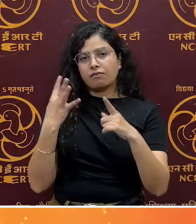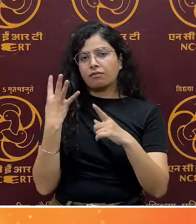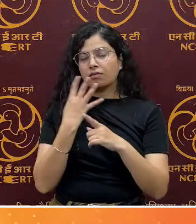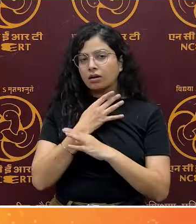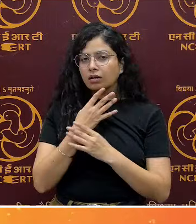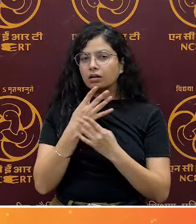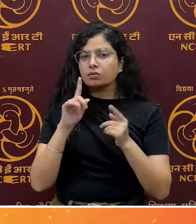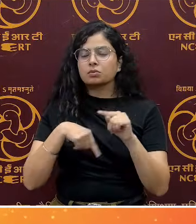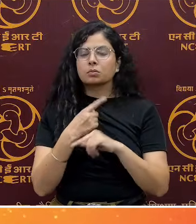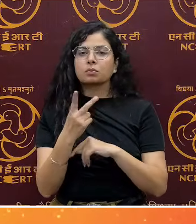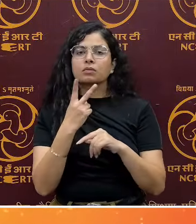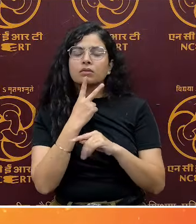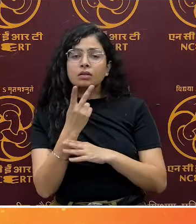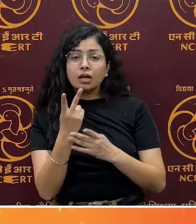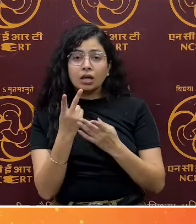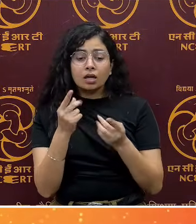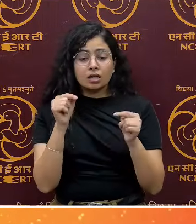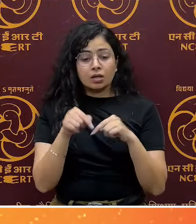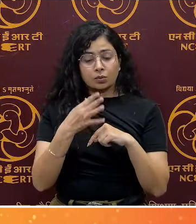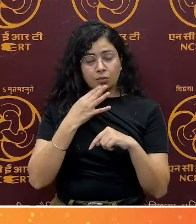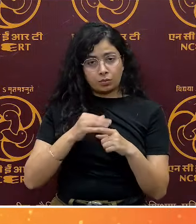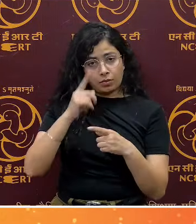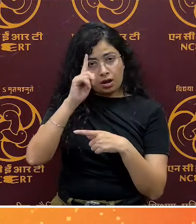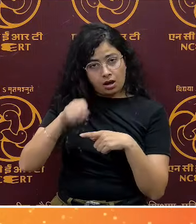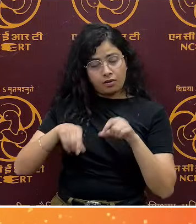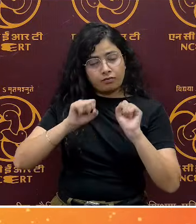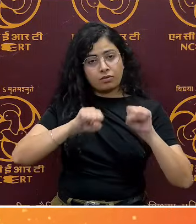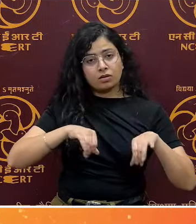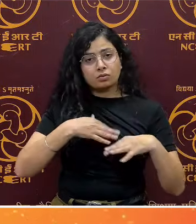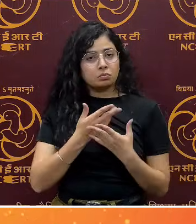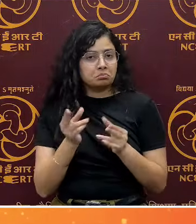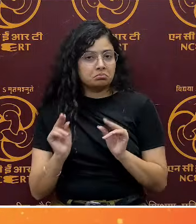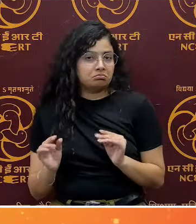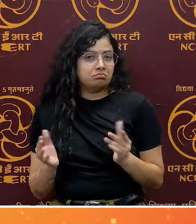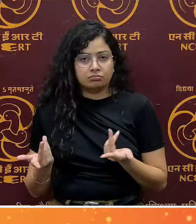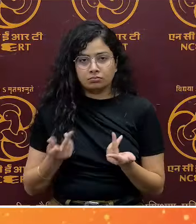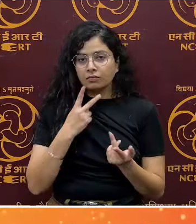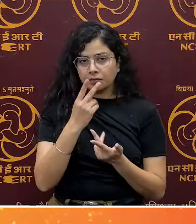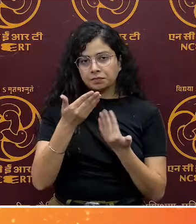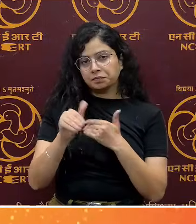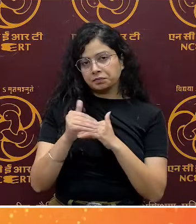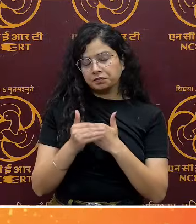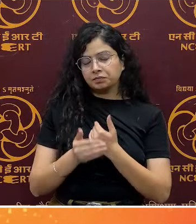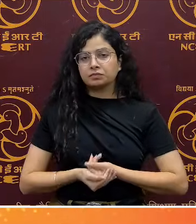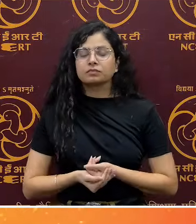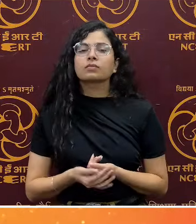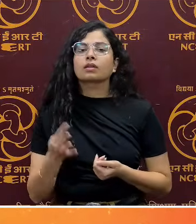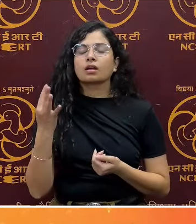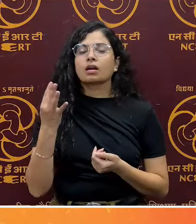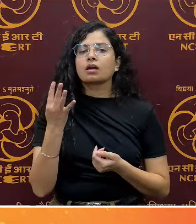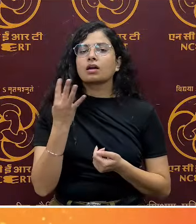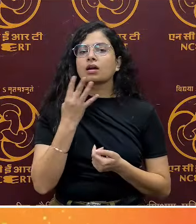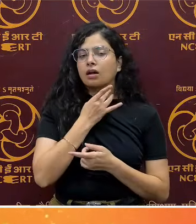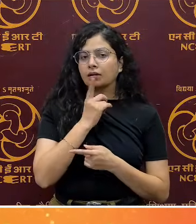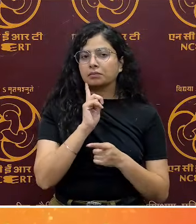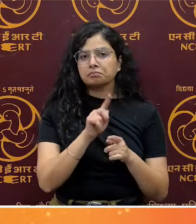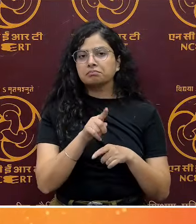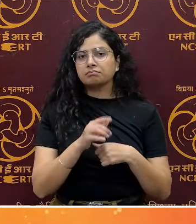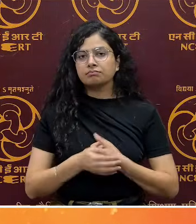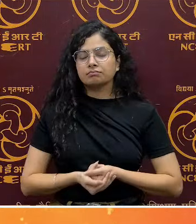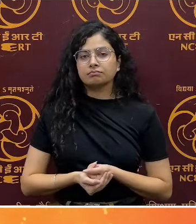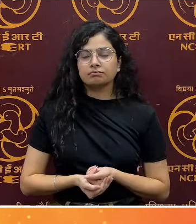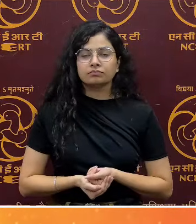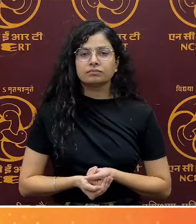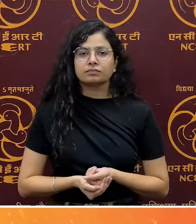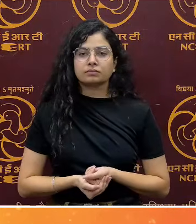is exactly half of the rectangle or not. So we will click on the colored portion